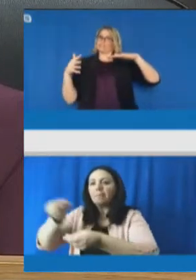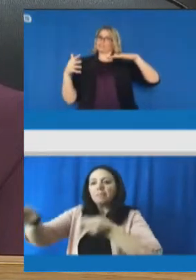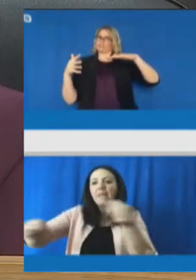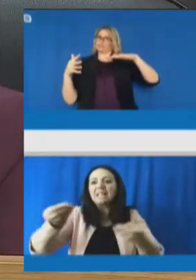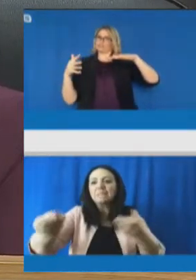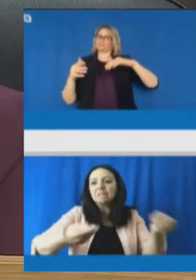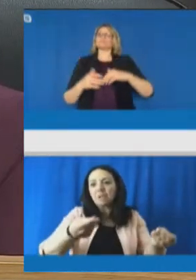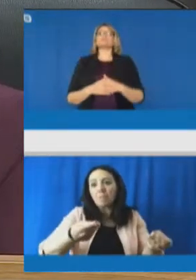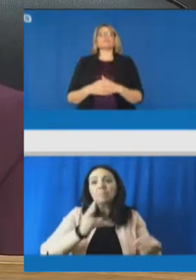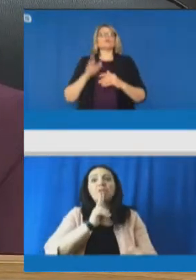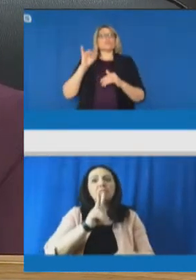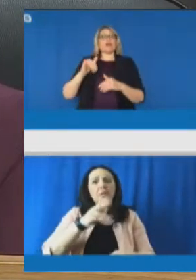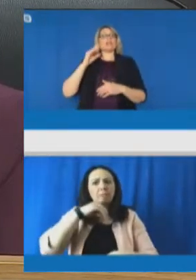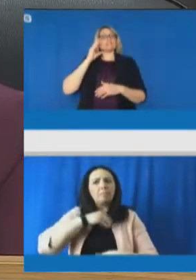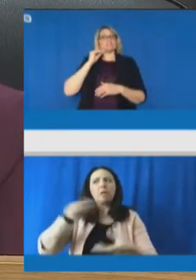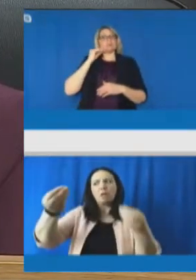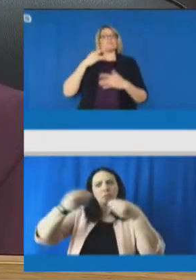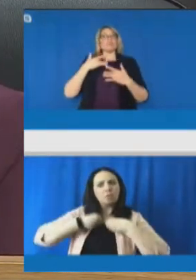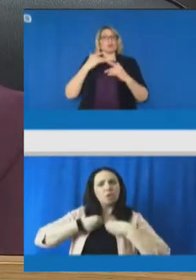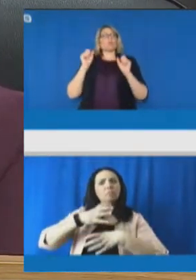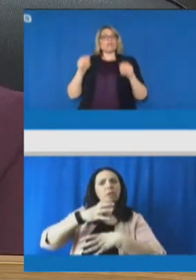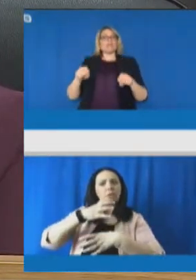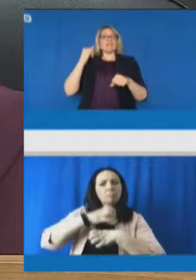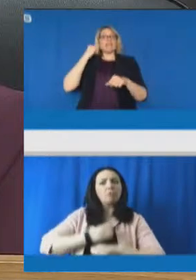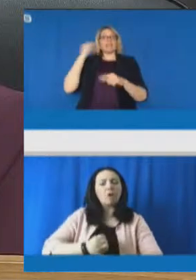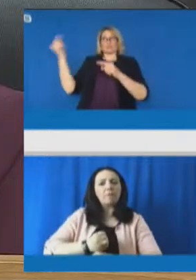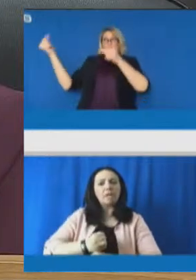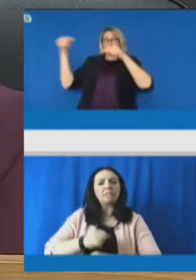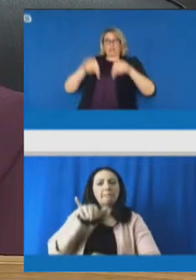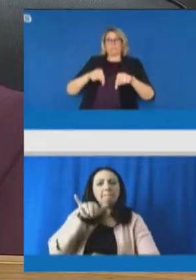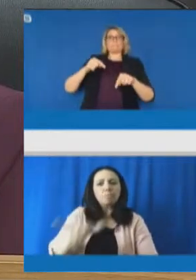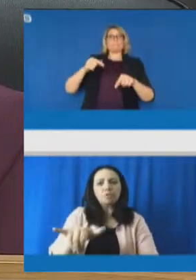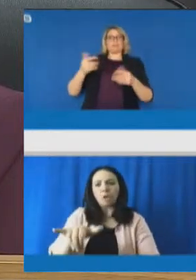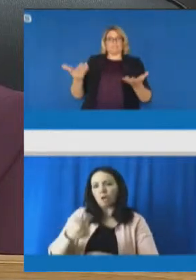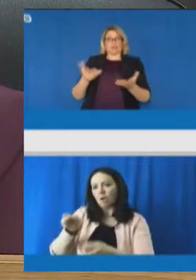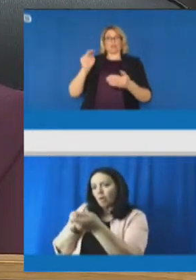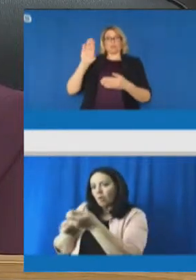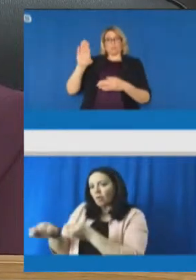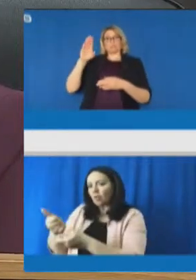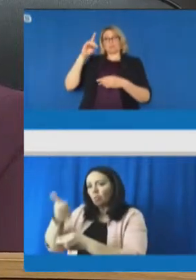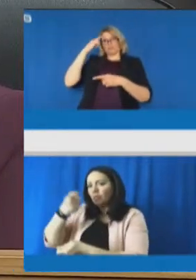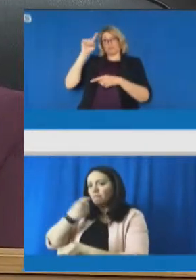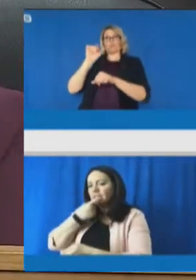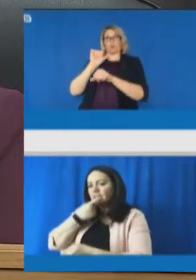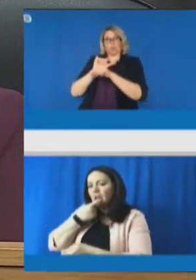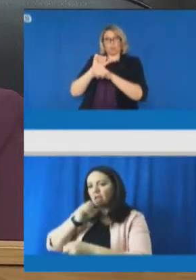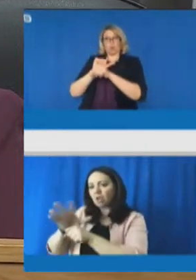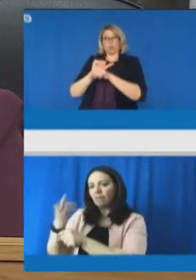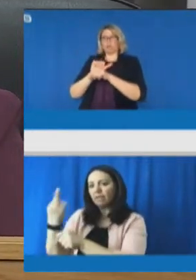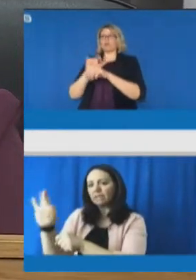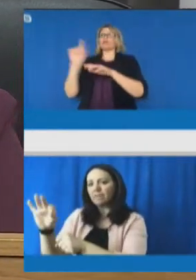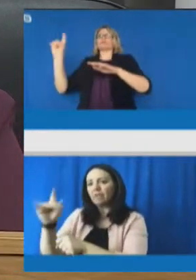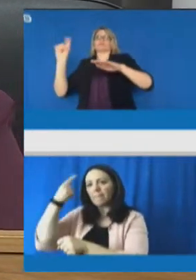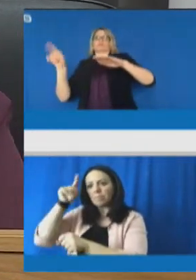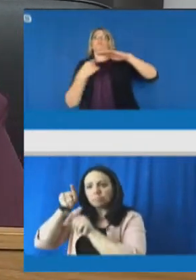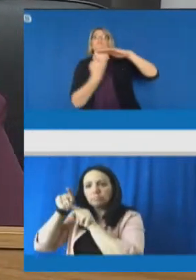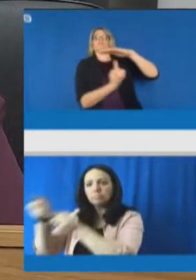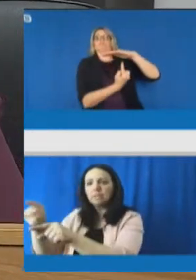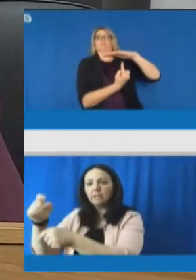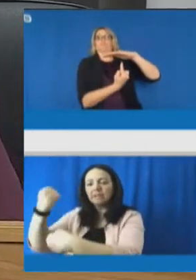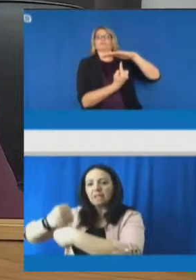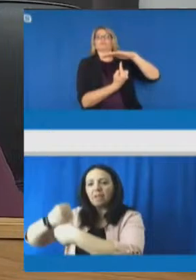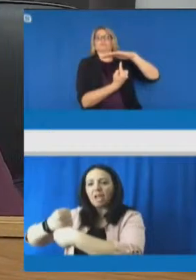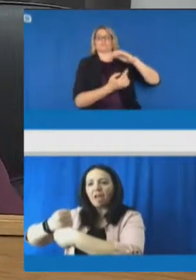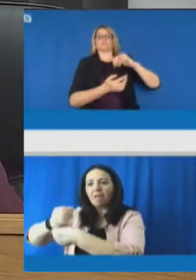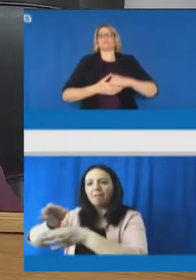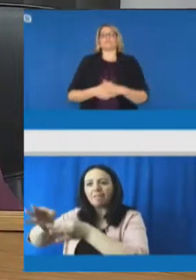My question is for Dr. Russell or Minister Shephard. After receiving both shots, will people who've been fully vaccinated be able to